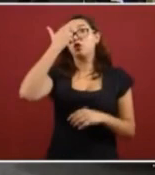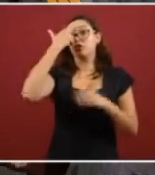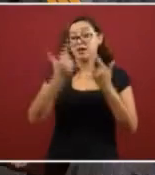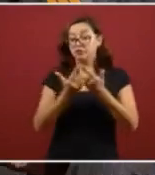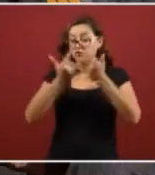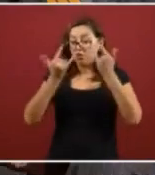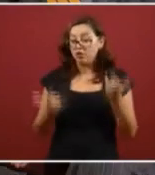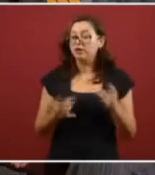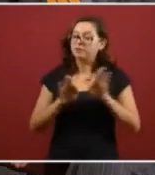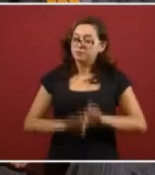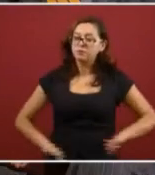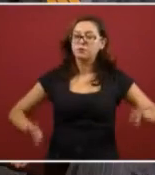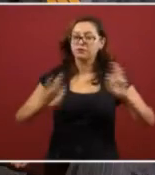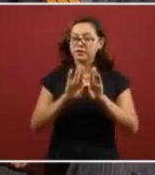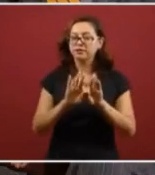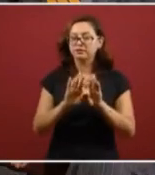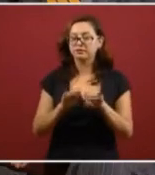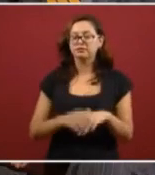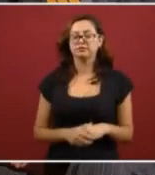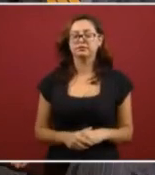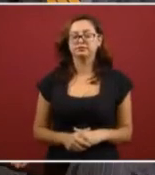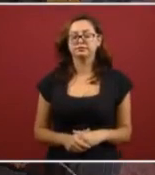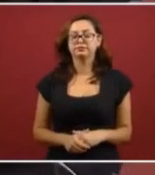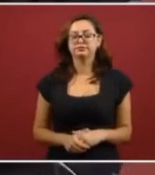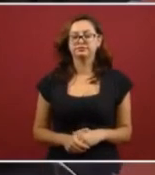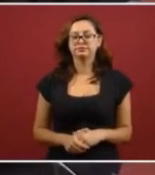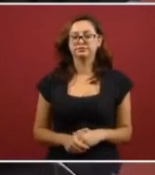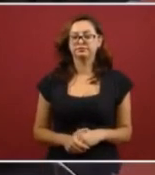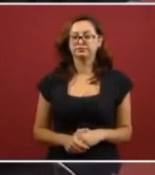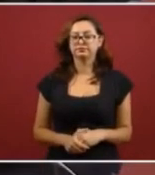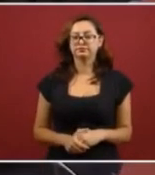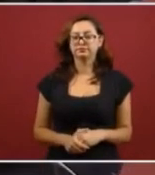important, that's why history is so important.